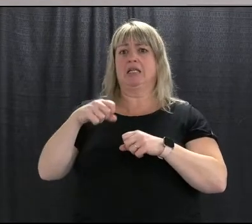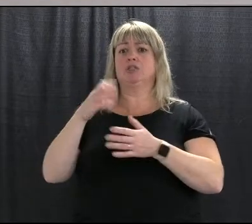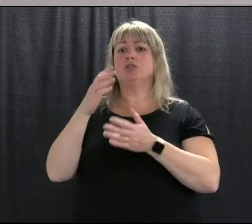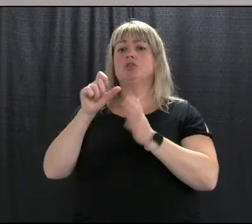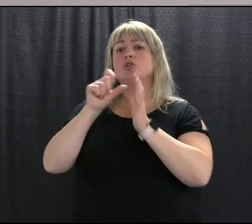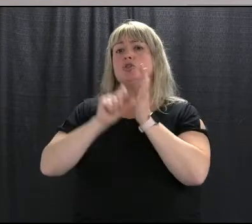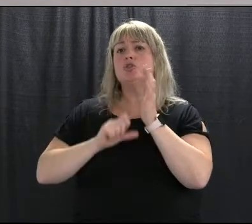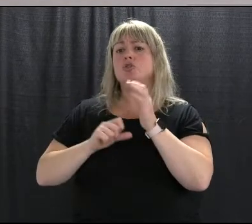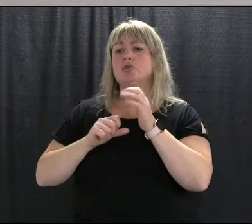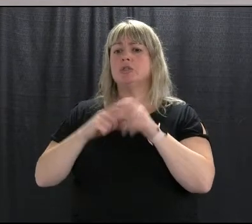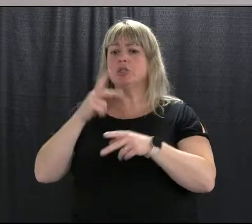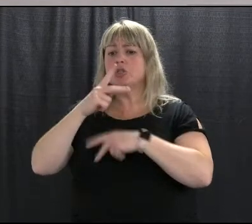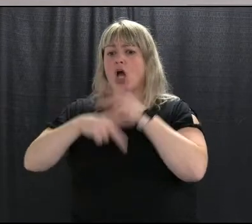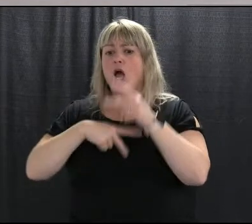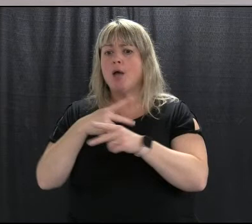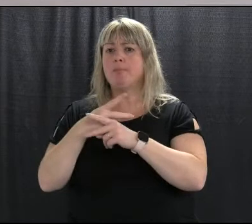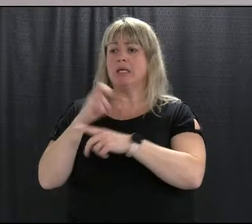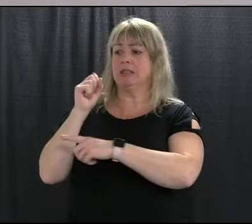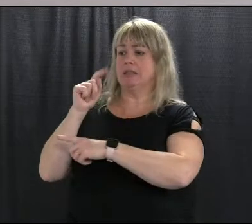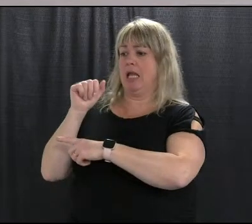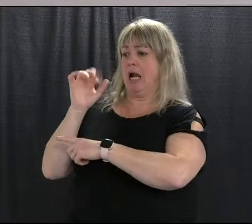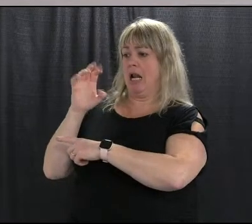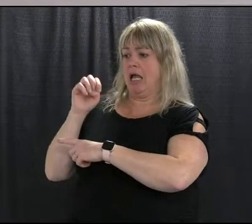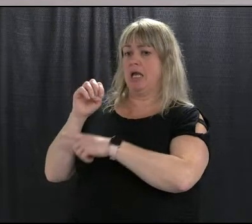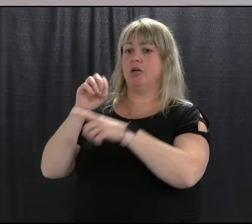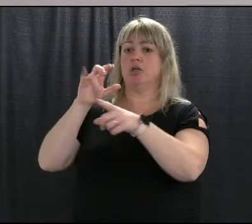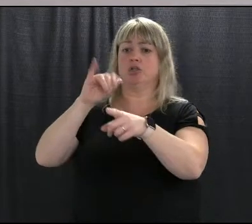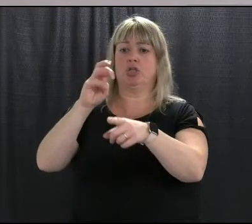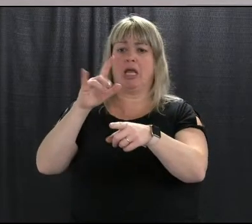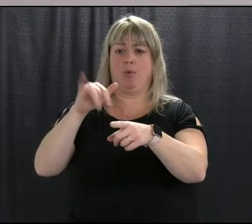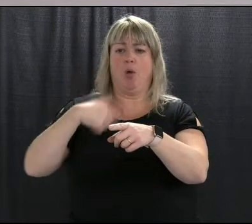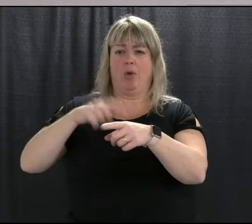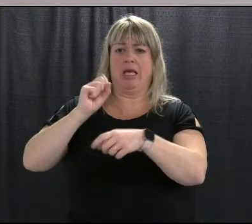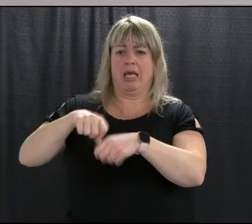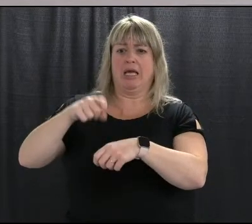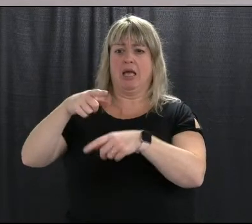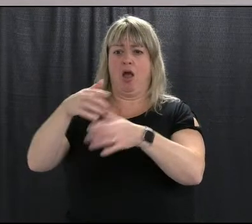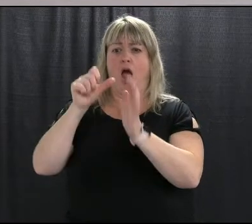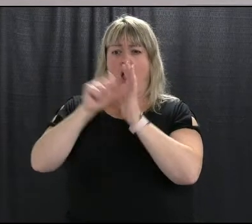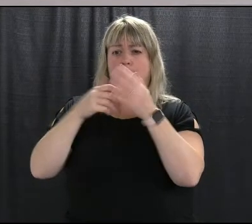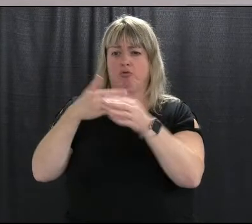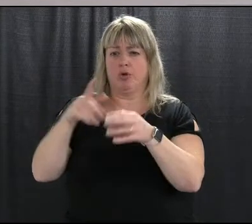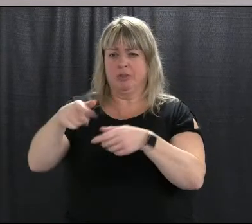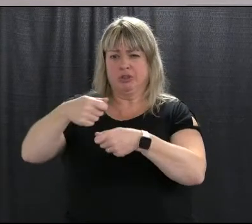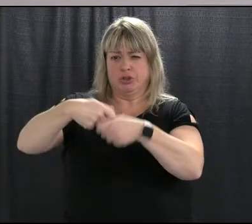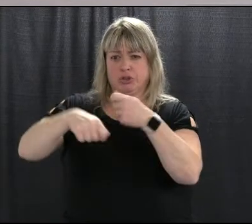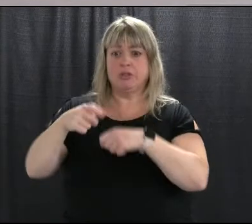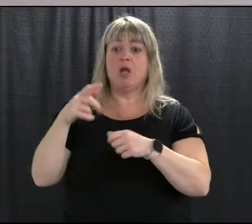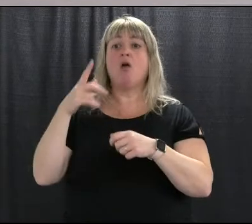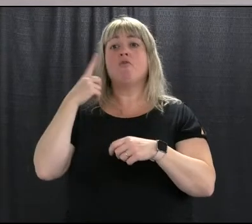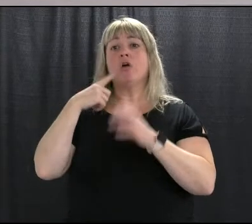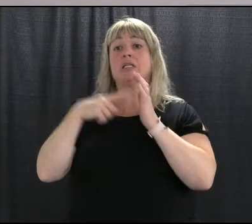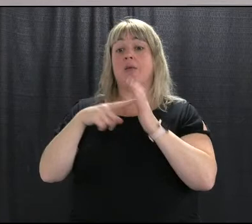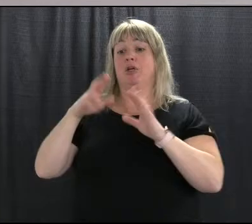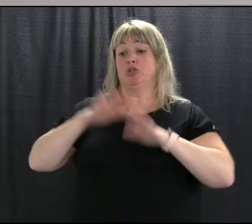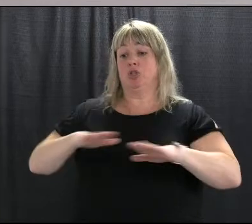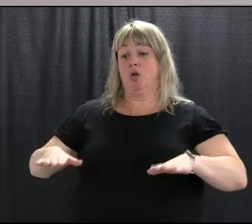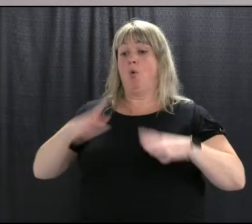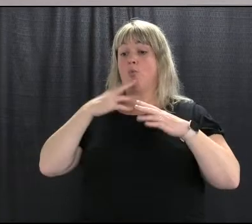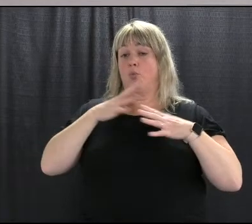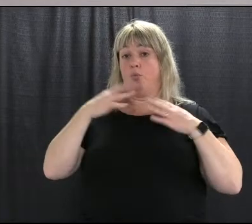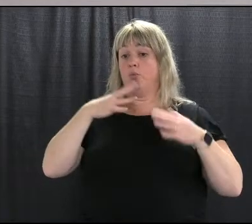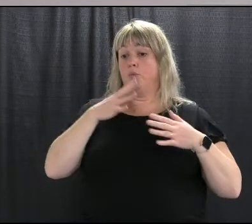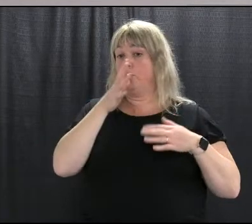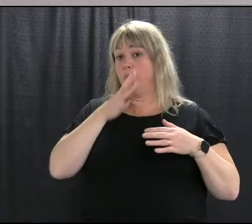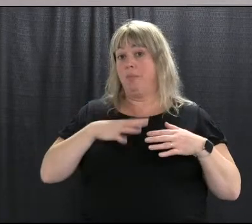types of surgeries that we currently do at St. Clair's and at the Janeway so that surgeries around children and women's health are happening at the